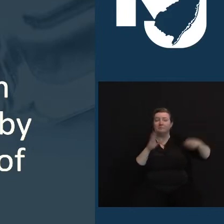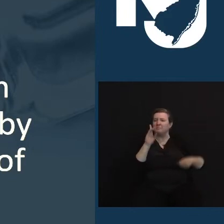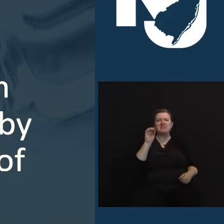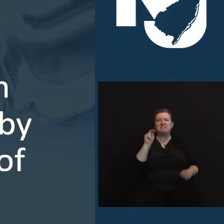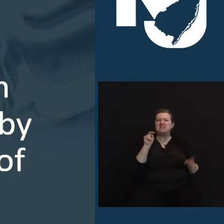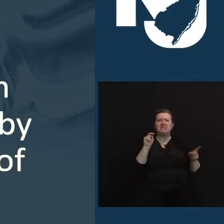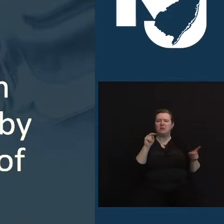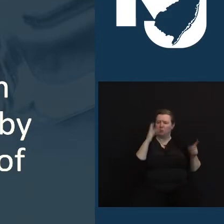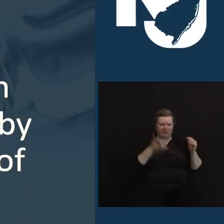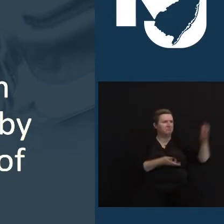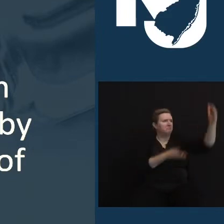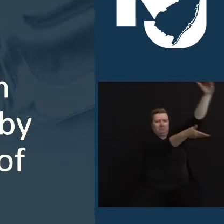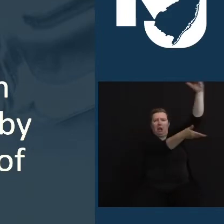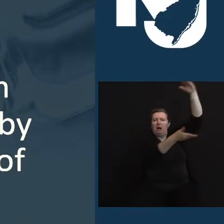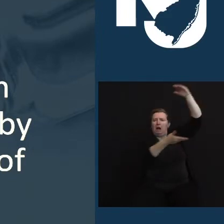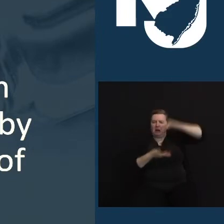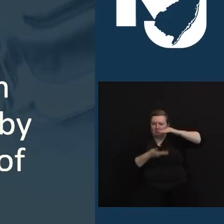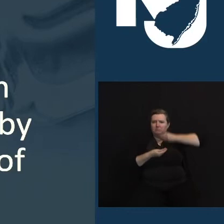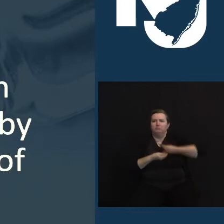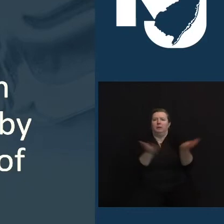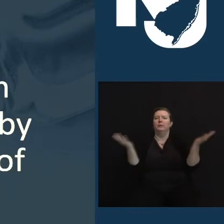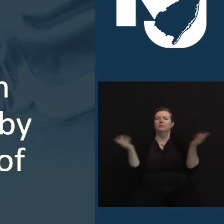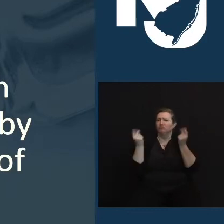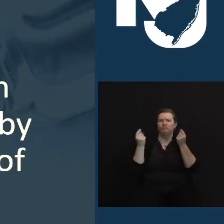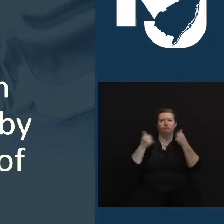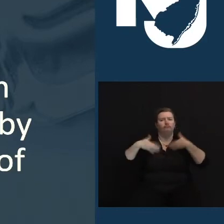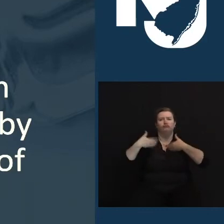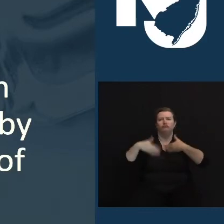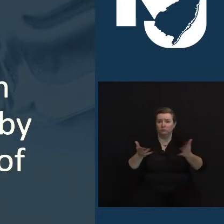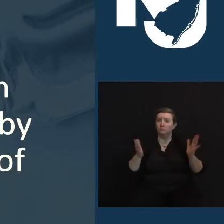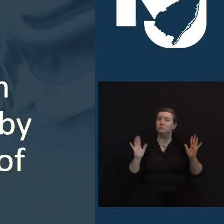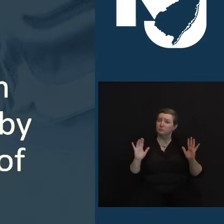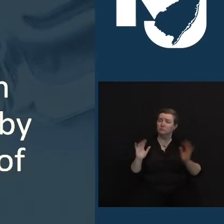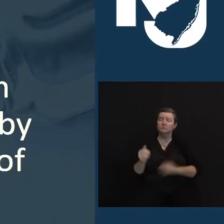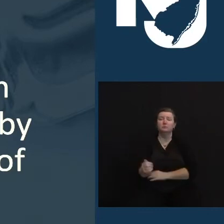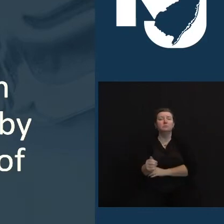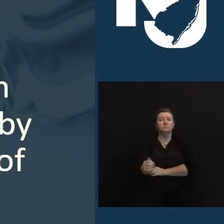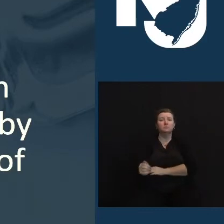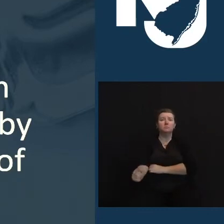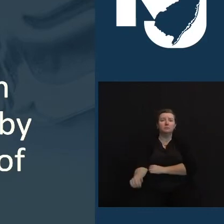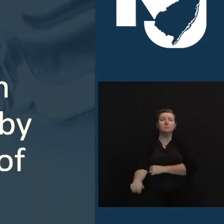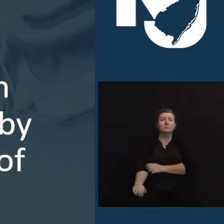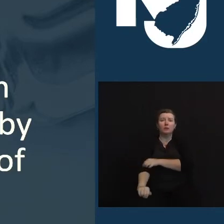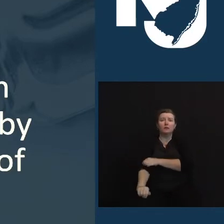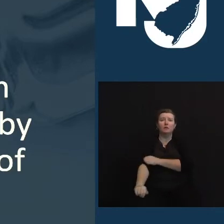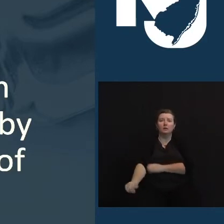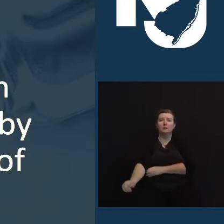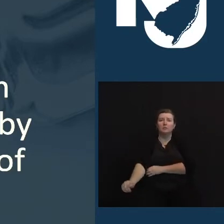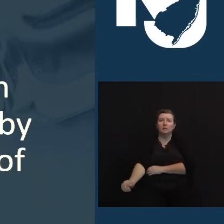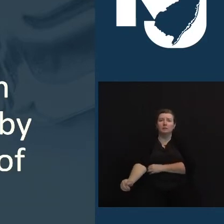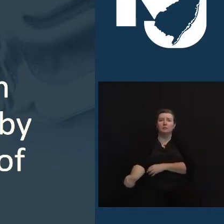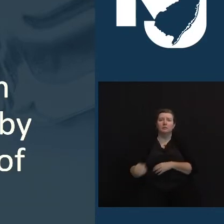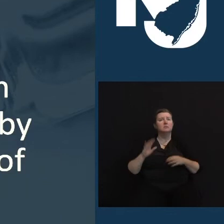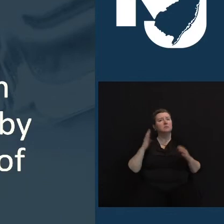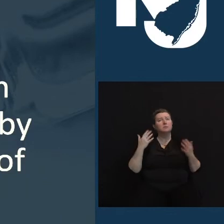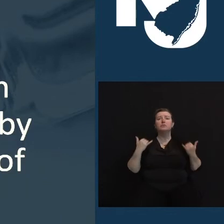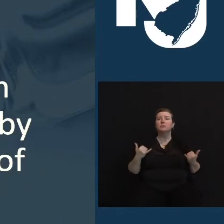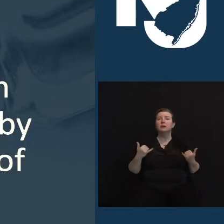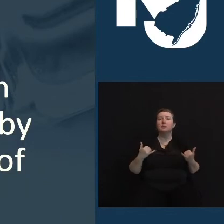harmony before, but there is right now between the outgoing Trump team, who we were on with yesterday, and the incoming Biden team, who we're on